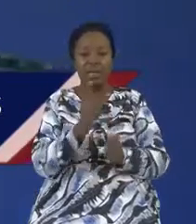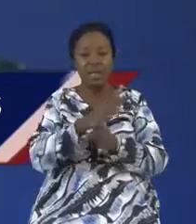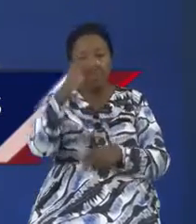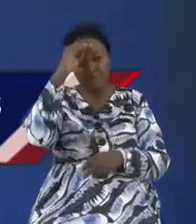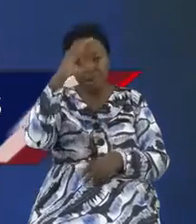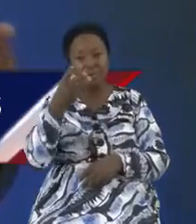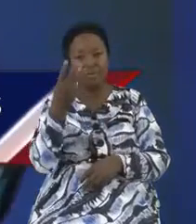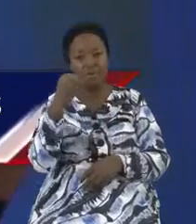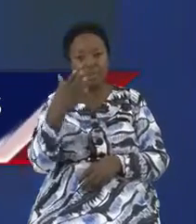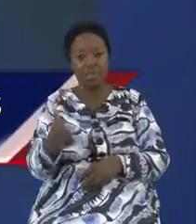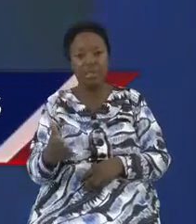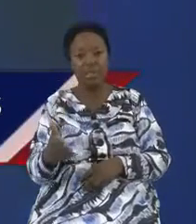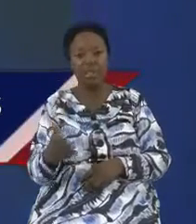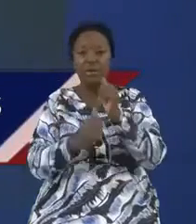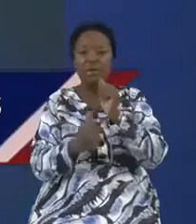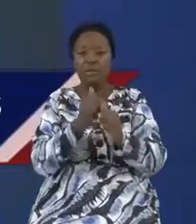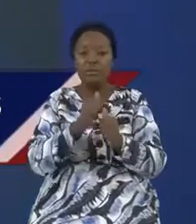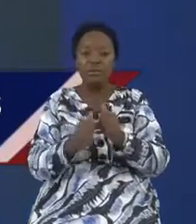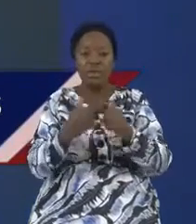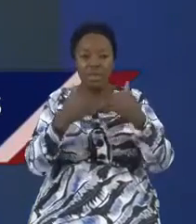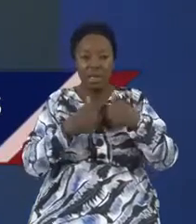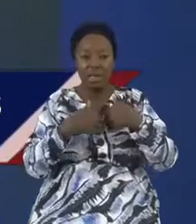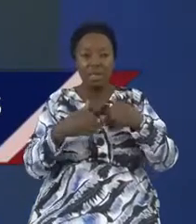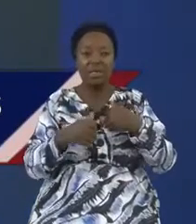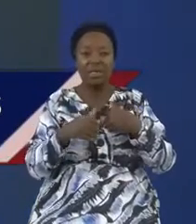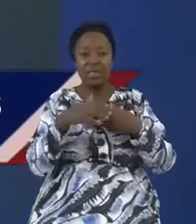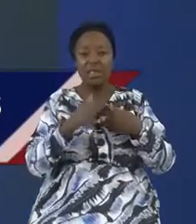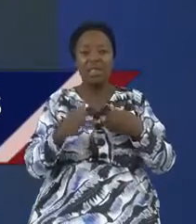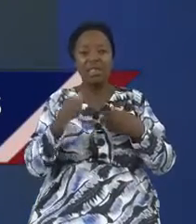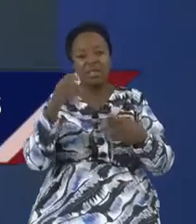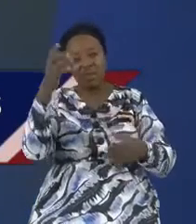there, which had an infirmity